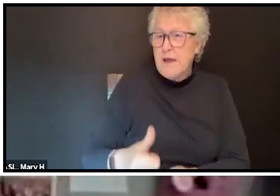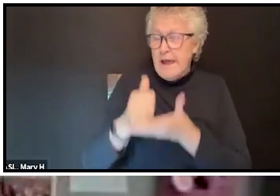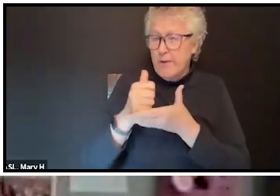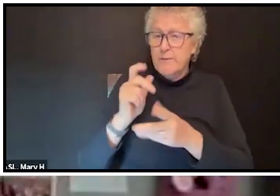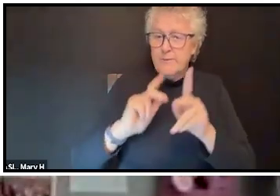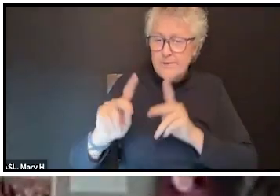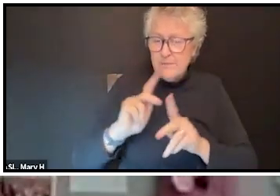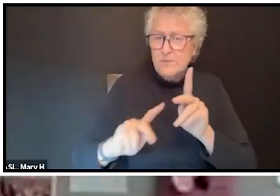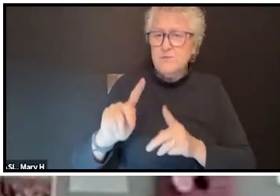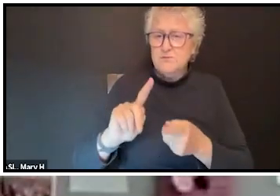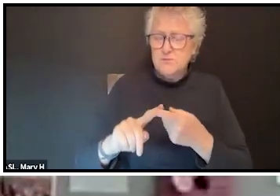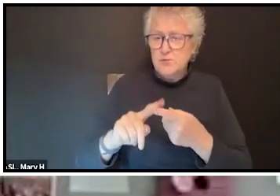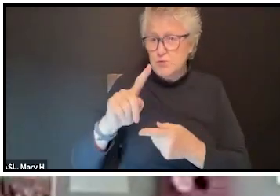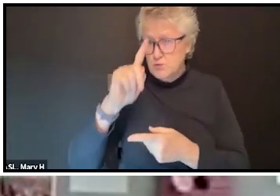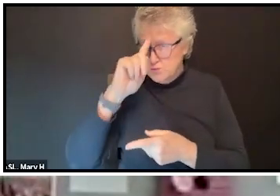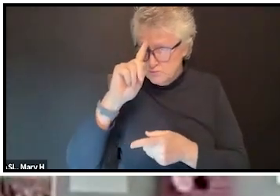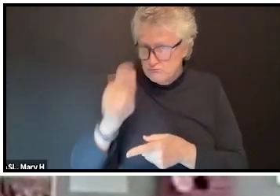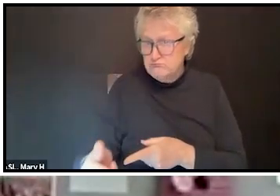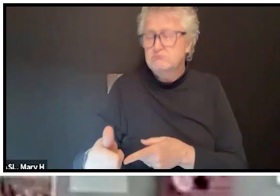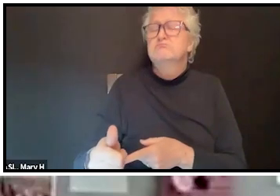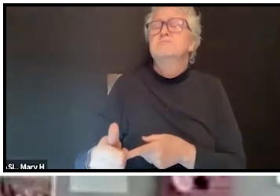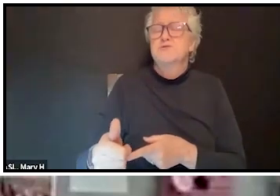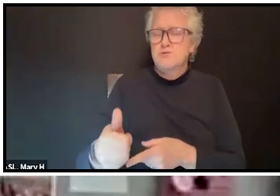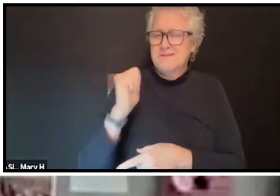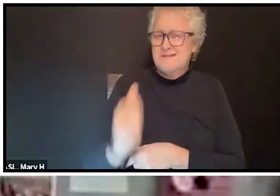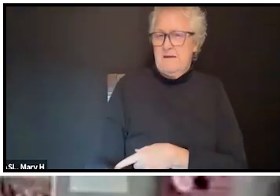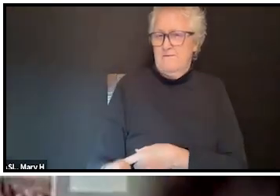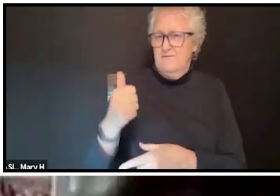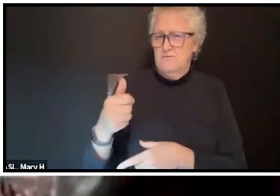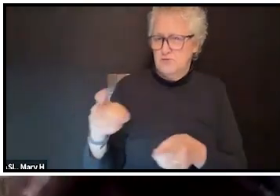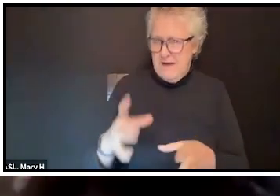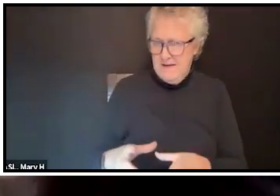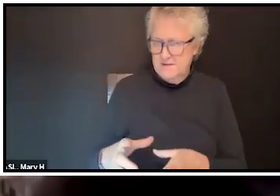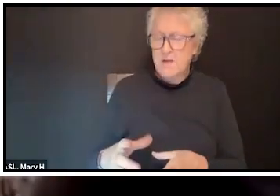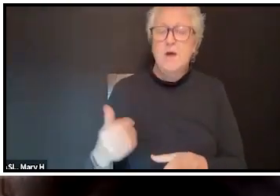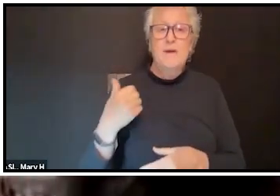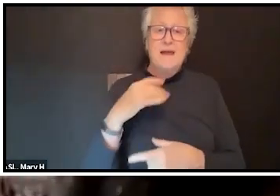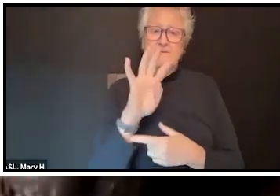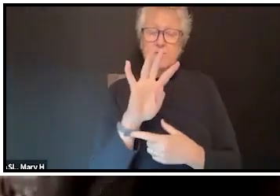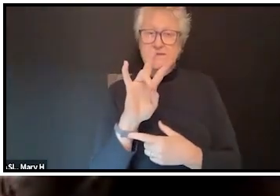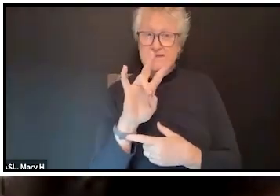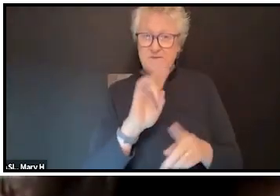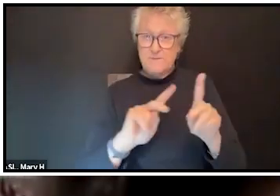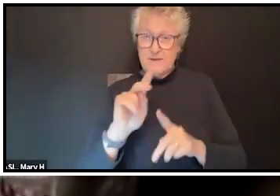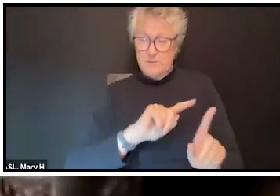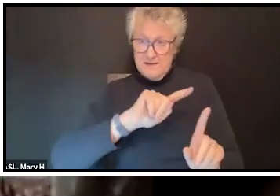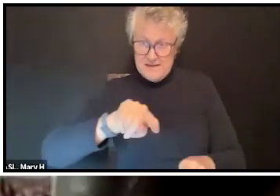self-direct. And in that webinar, we had 47 in attendance, and we have since had an